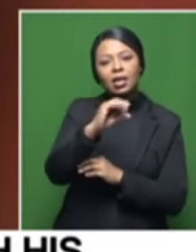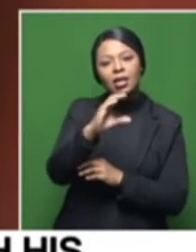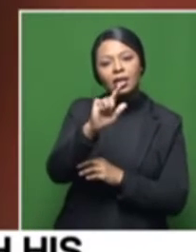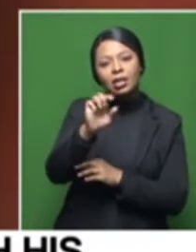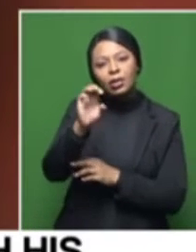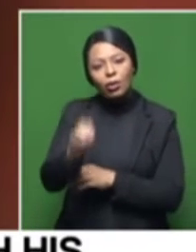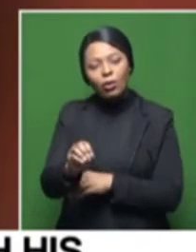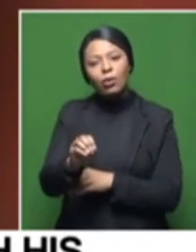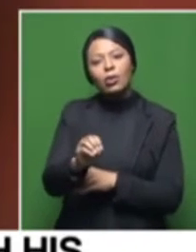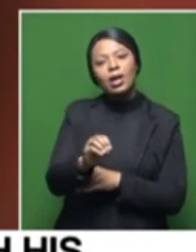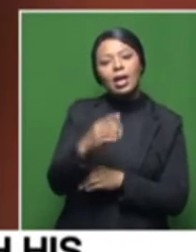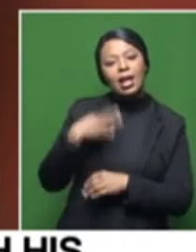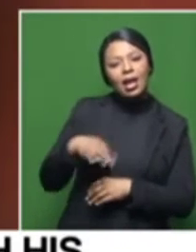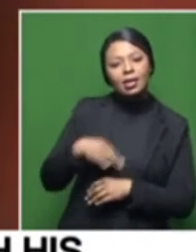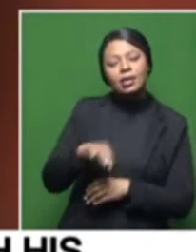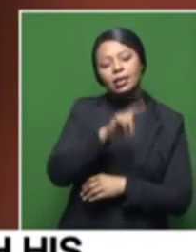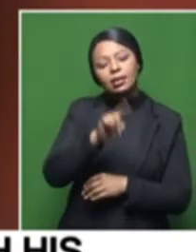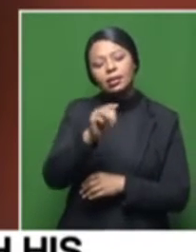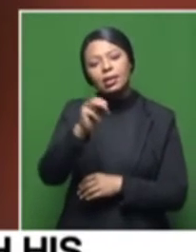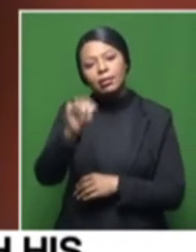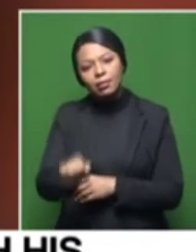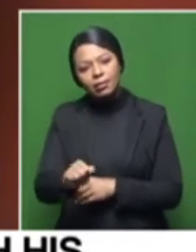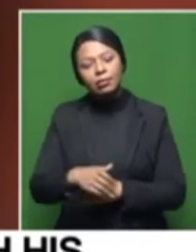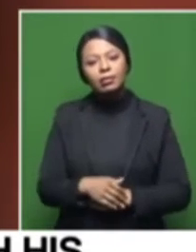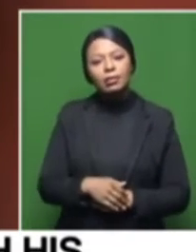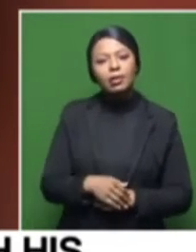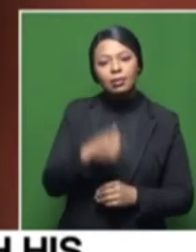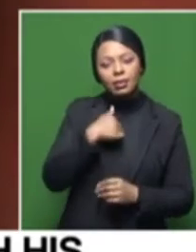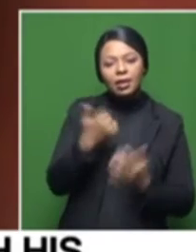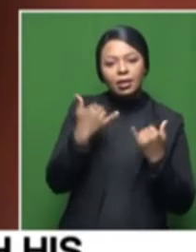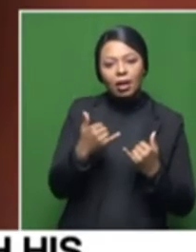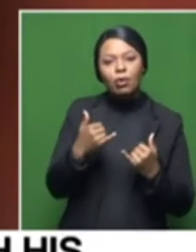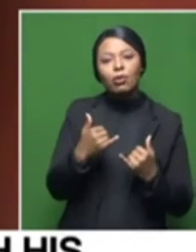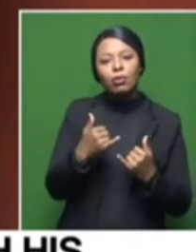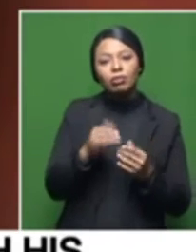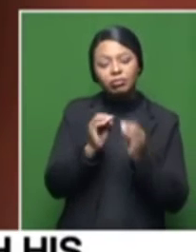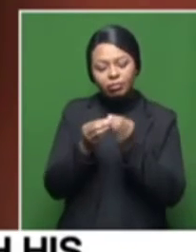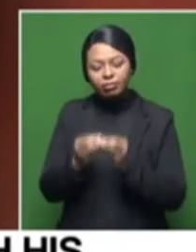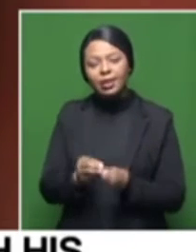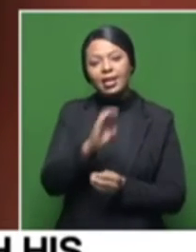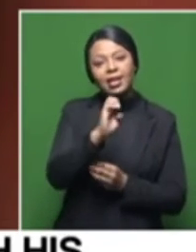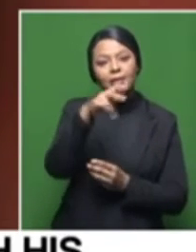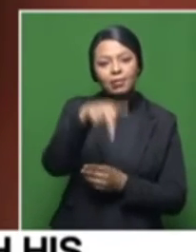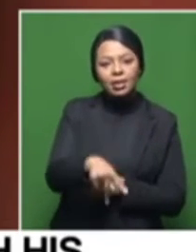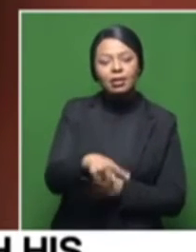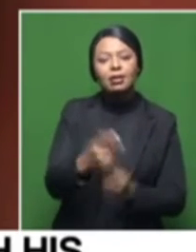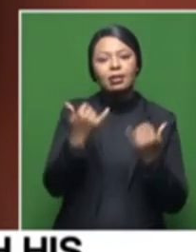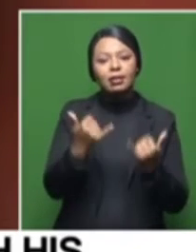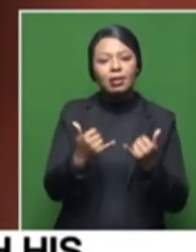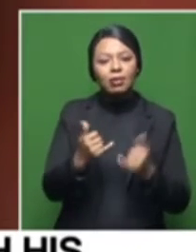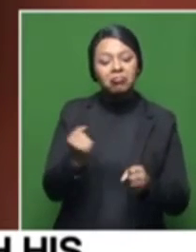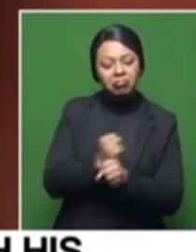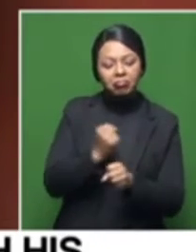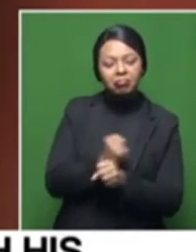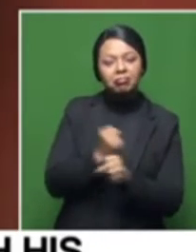think international acts are definitely going to be on board as well, because I'm working on my EP. So we're working, and it's going